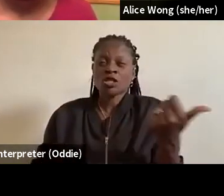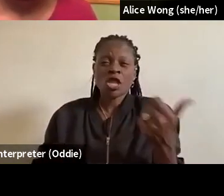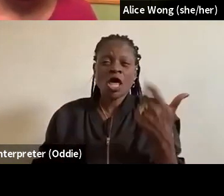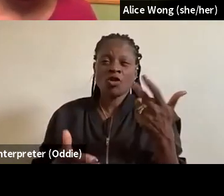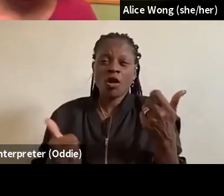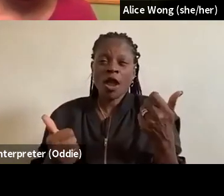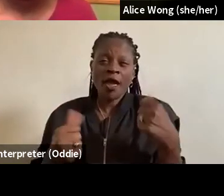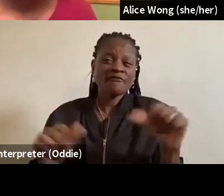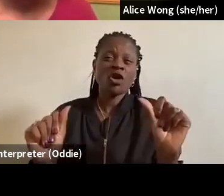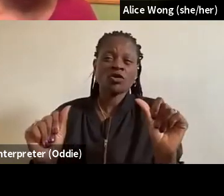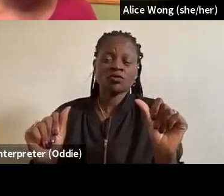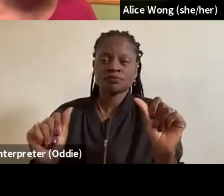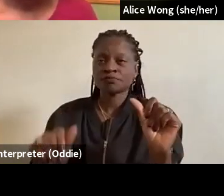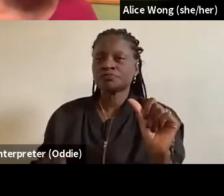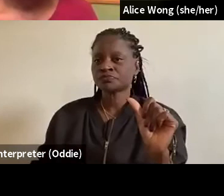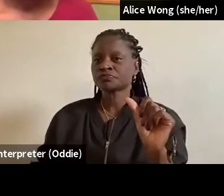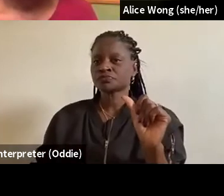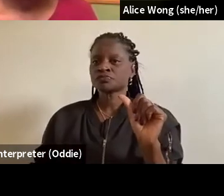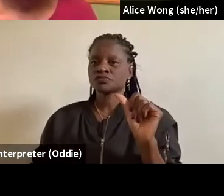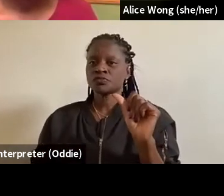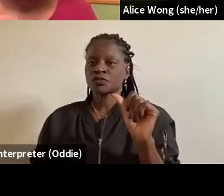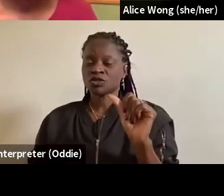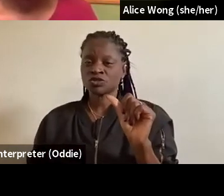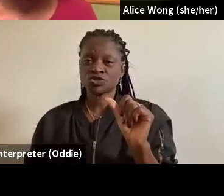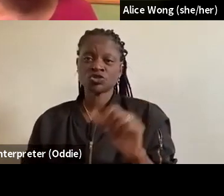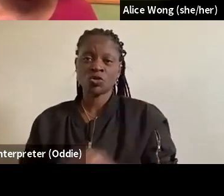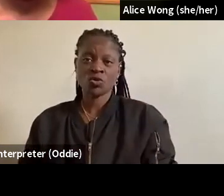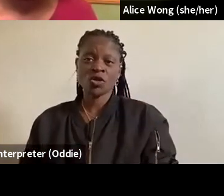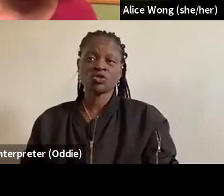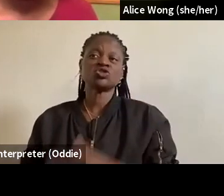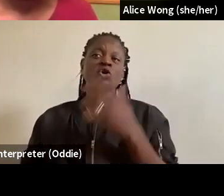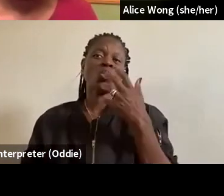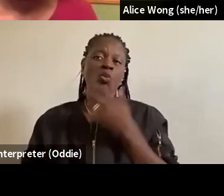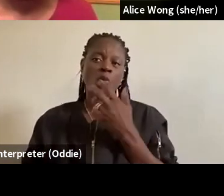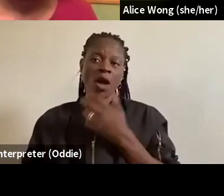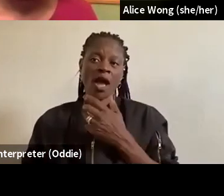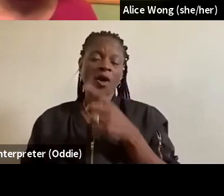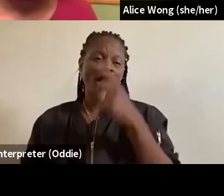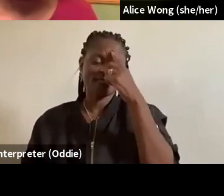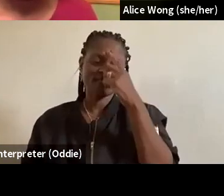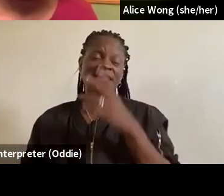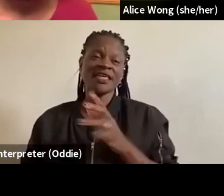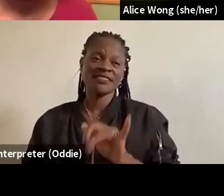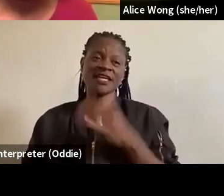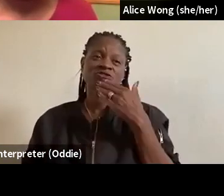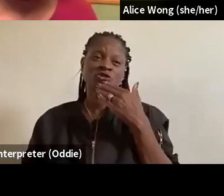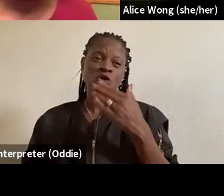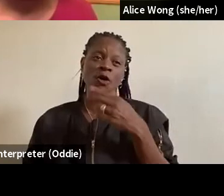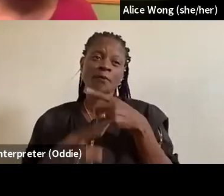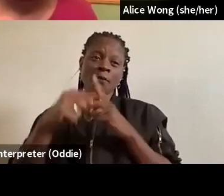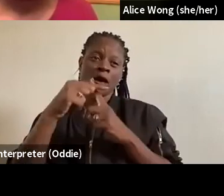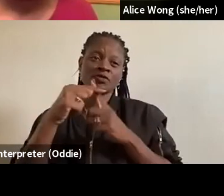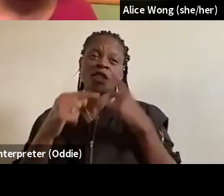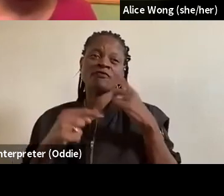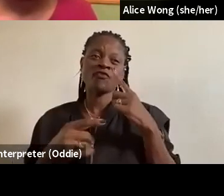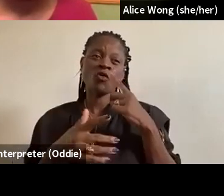And on that note, I really feel like that's a very lasting word for us to do care, and we should. And it's overdue